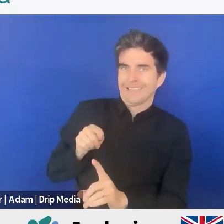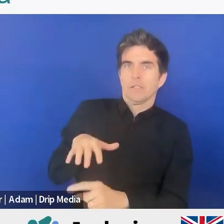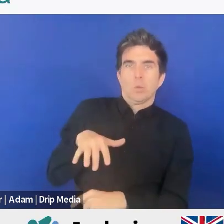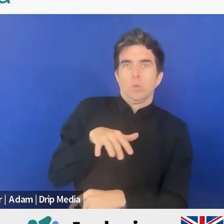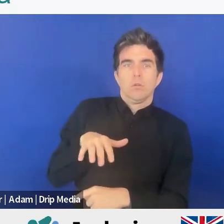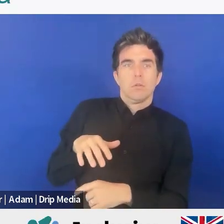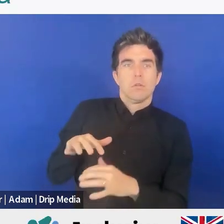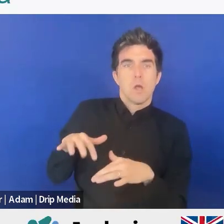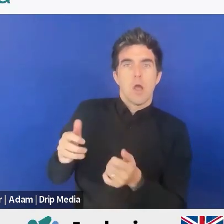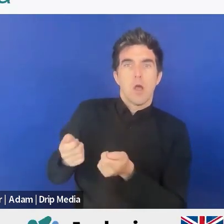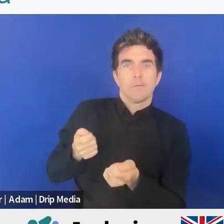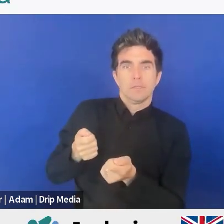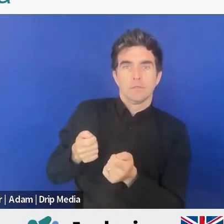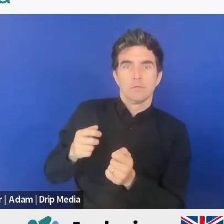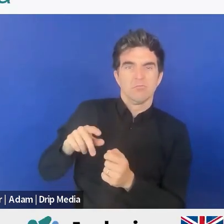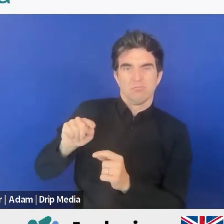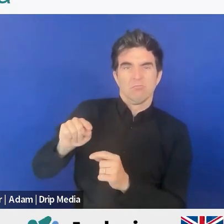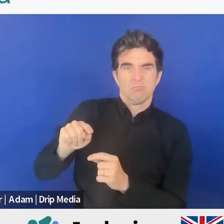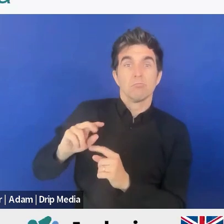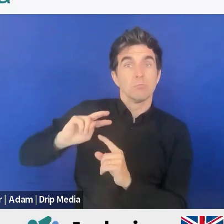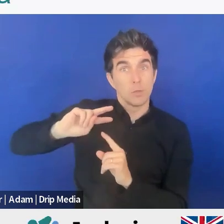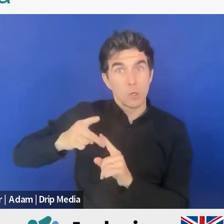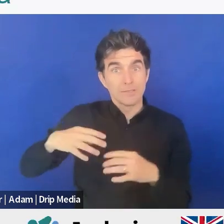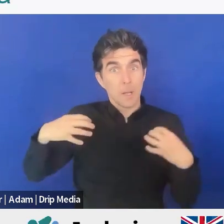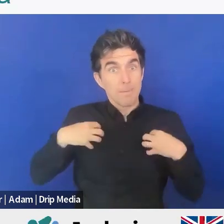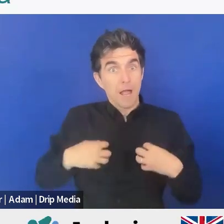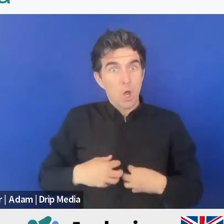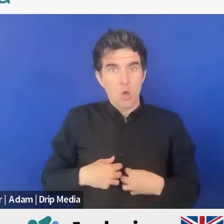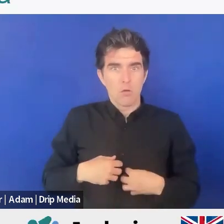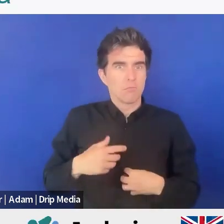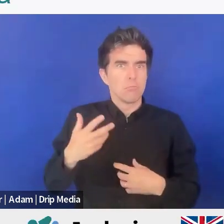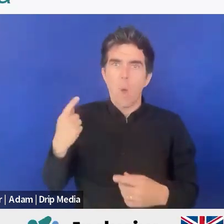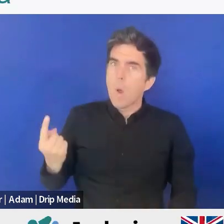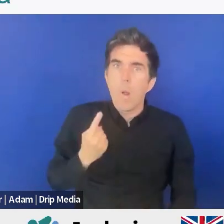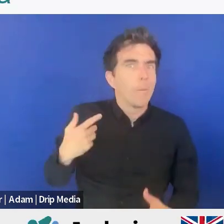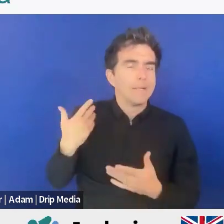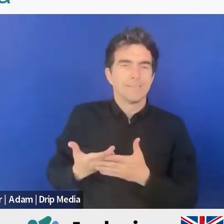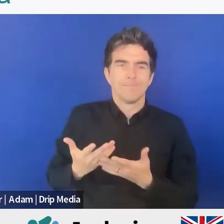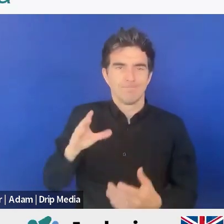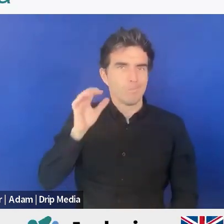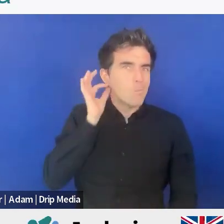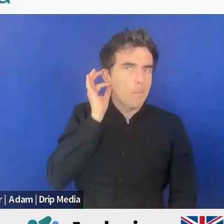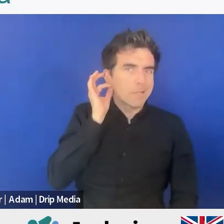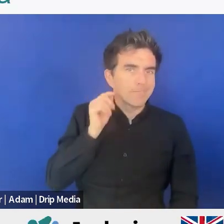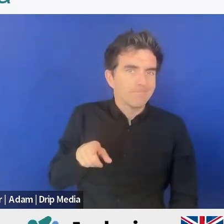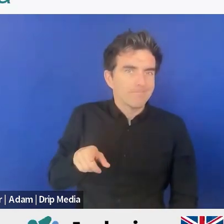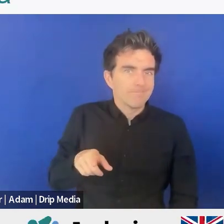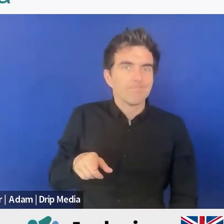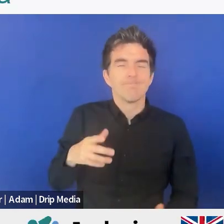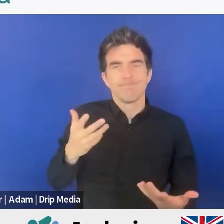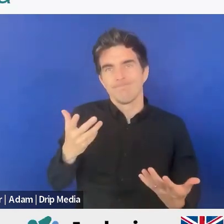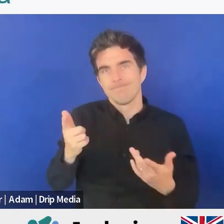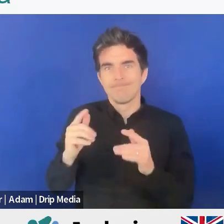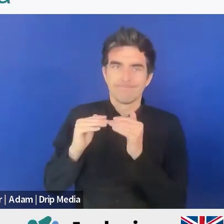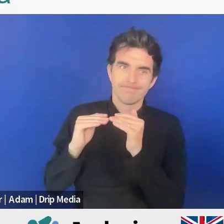deputy mayors who are often the female because of the gender patriarchal norms within the pool, of when it came to